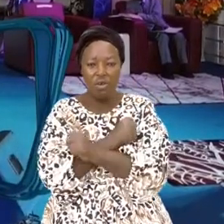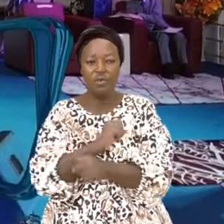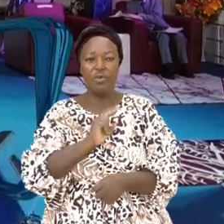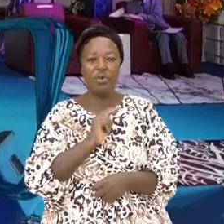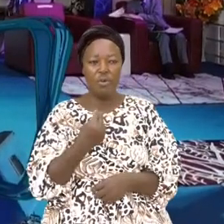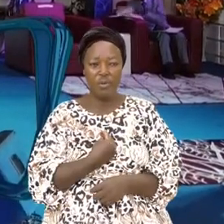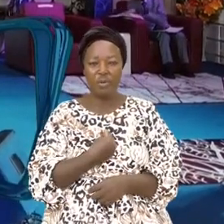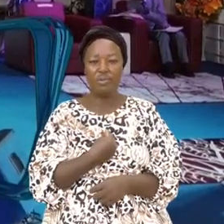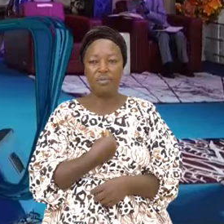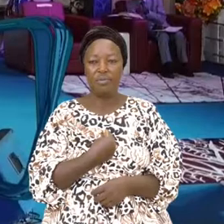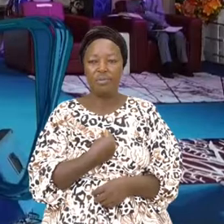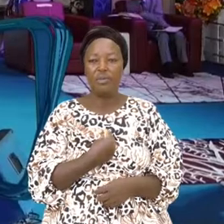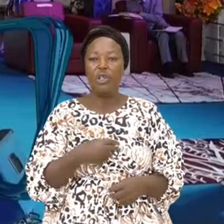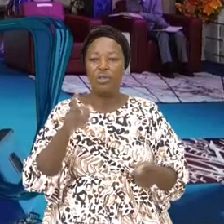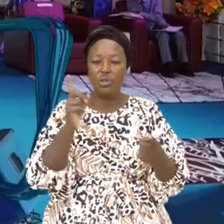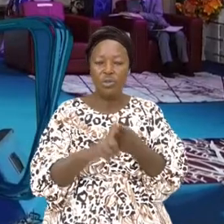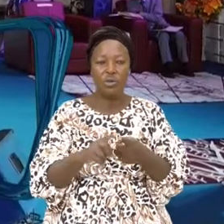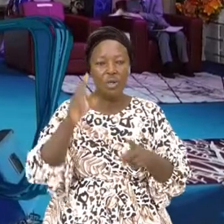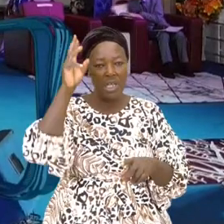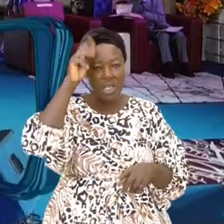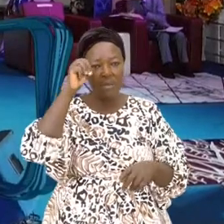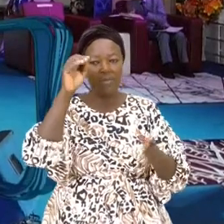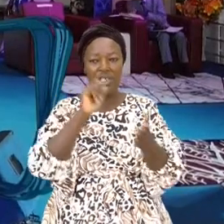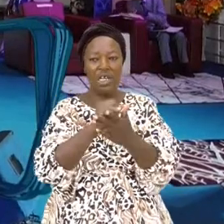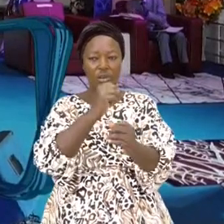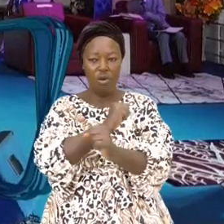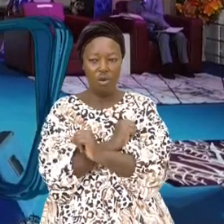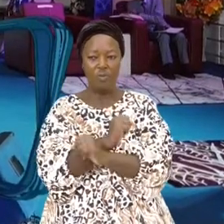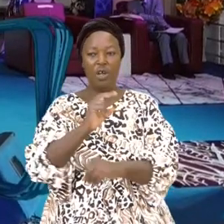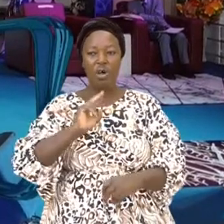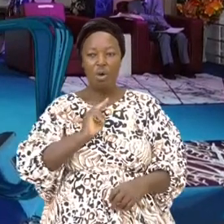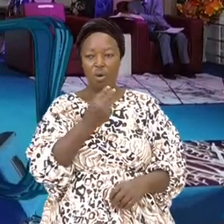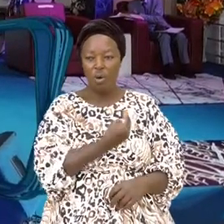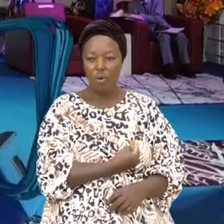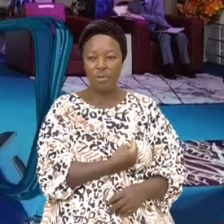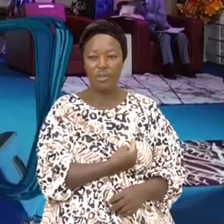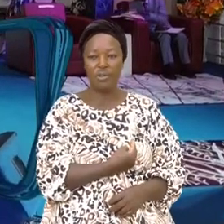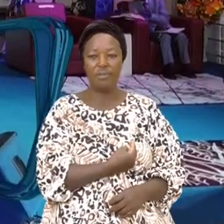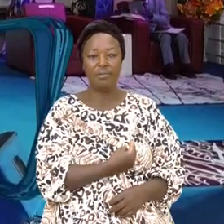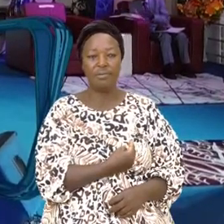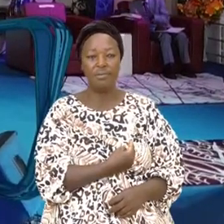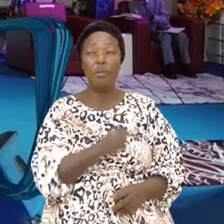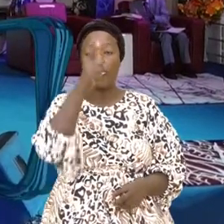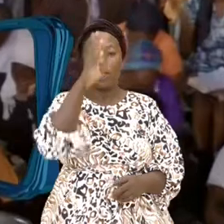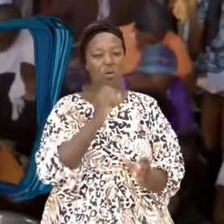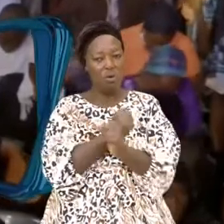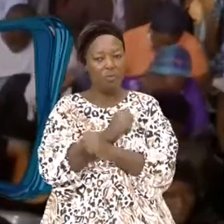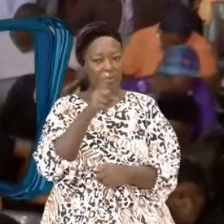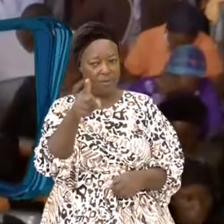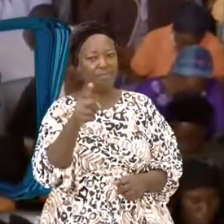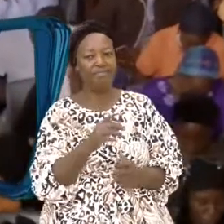us. Unto him that loved us. God loves you.